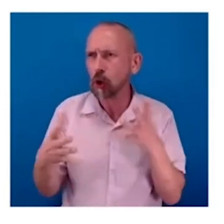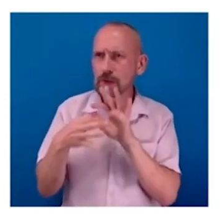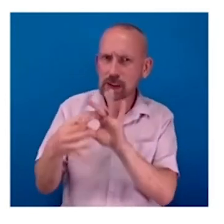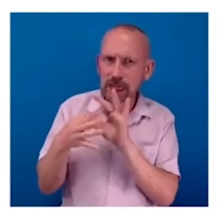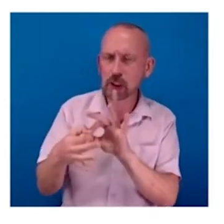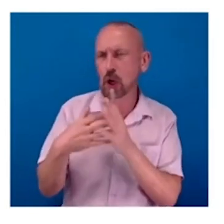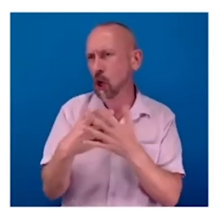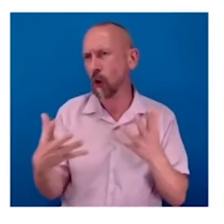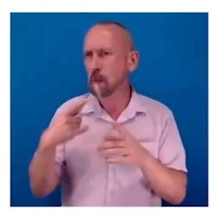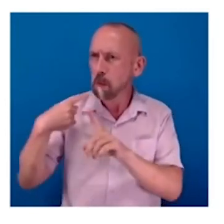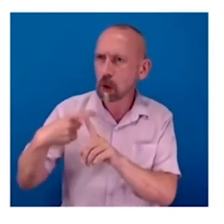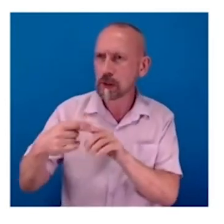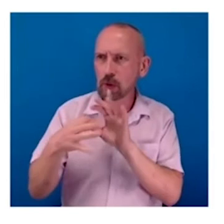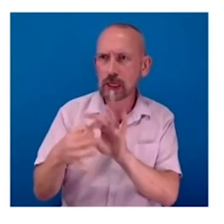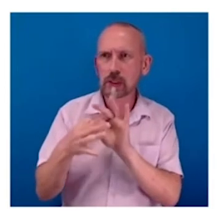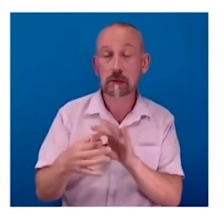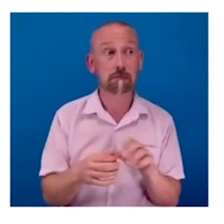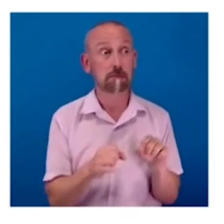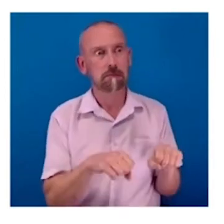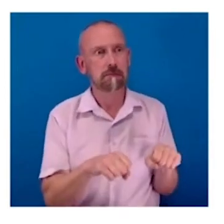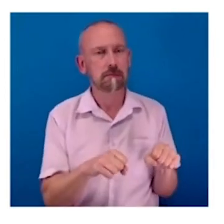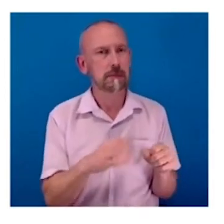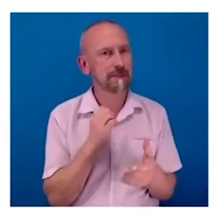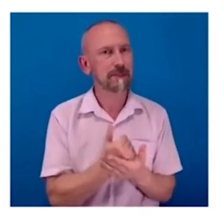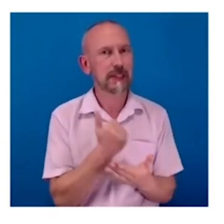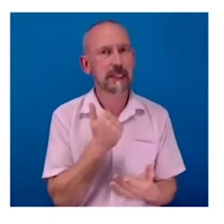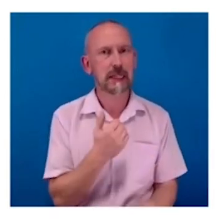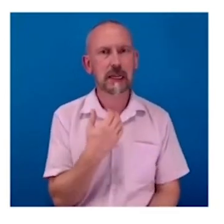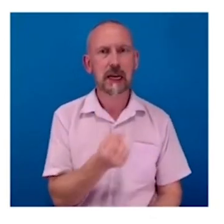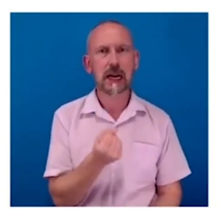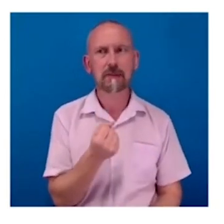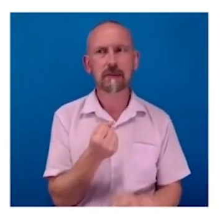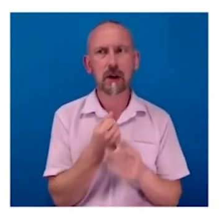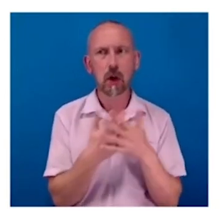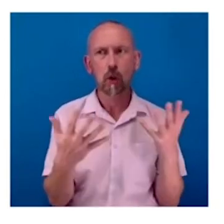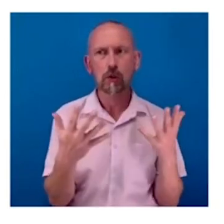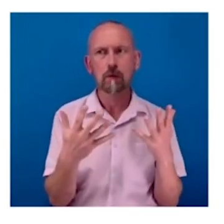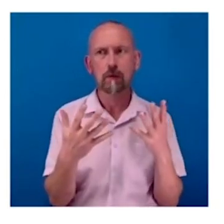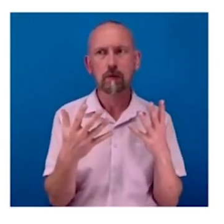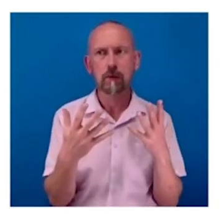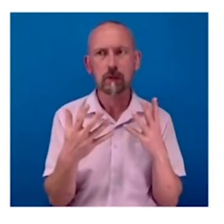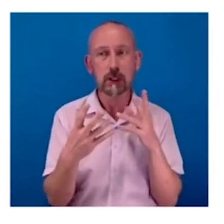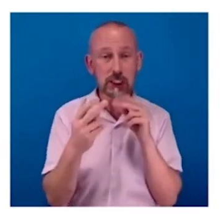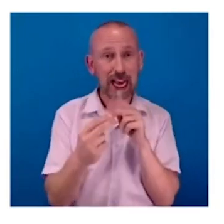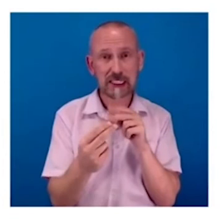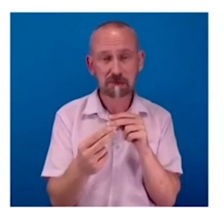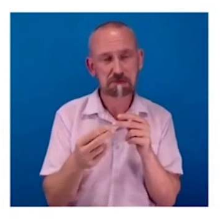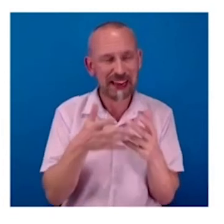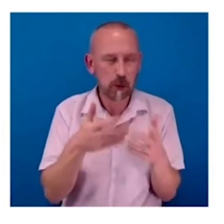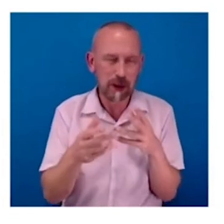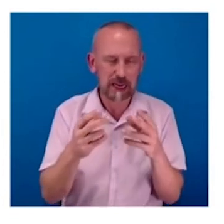made. Yeah, it was great. We did. We had lots of chat in the chat generally, but then we